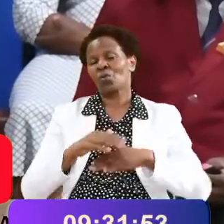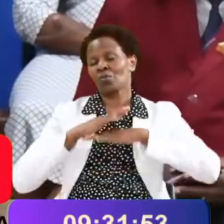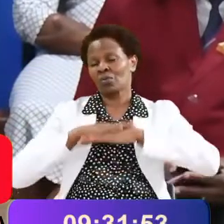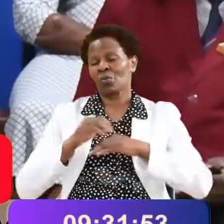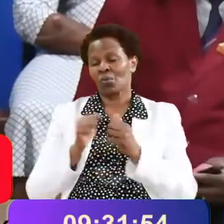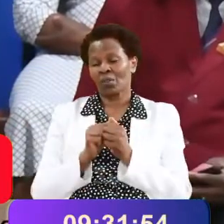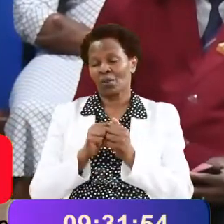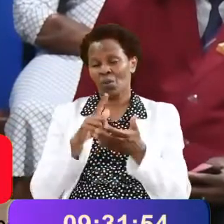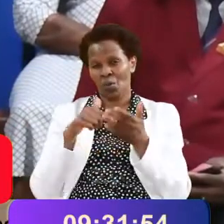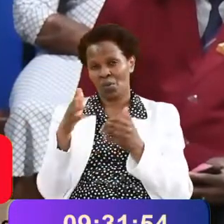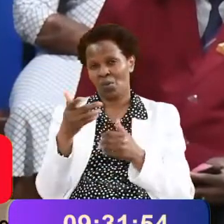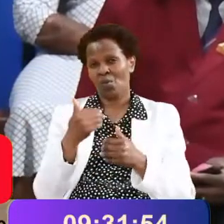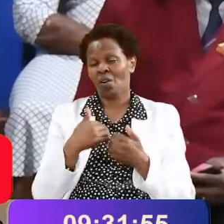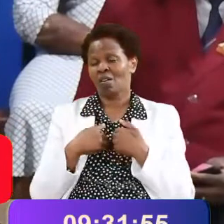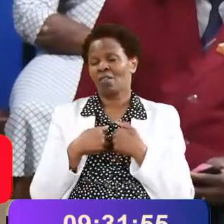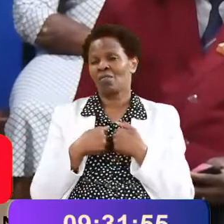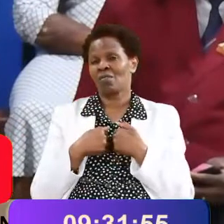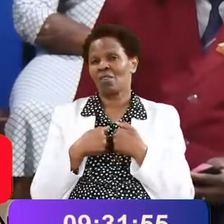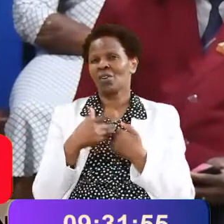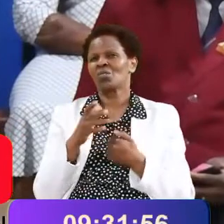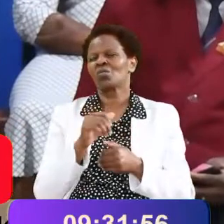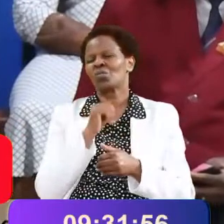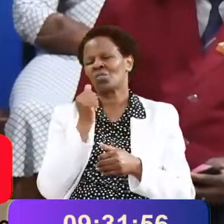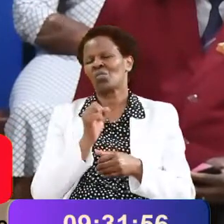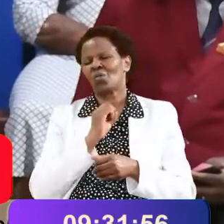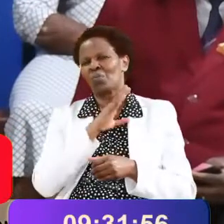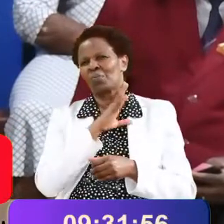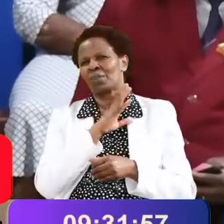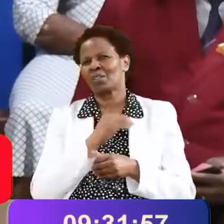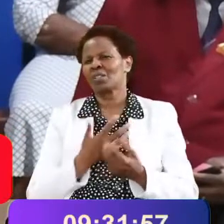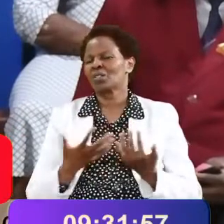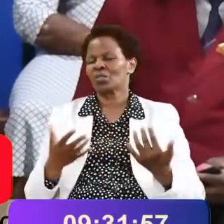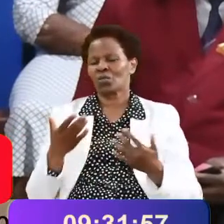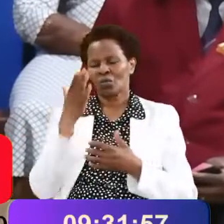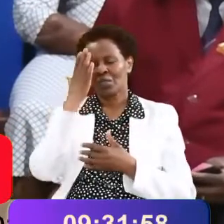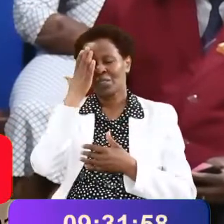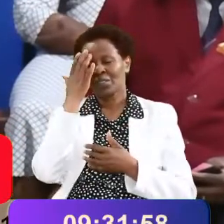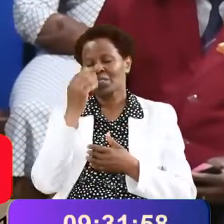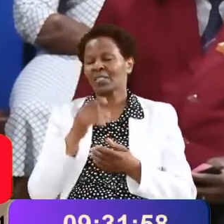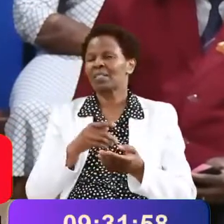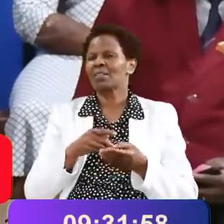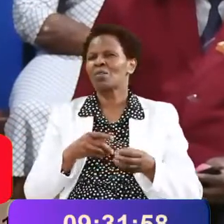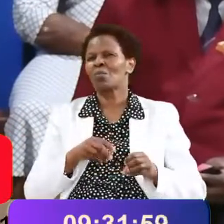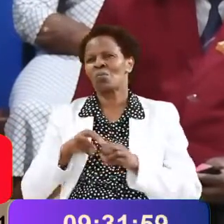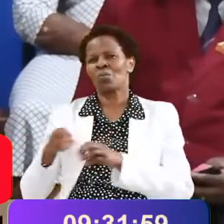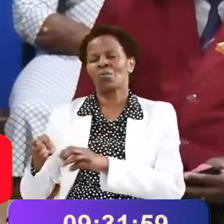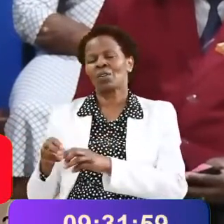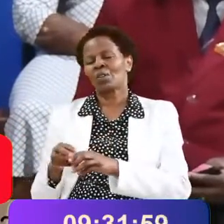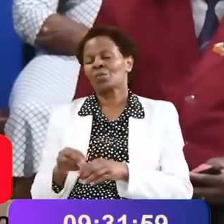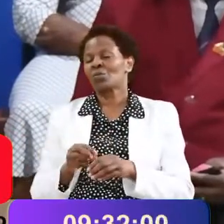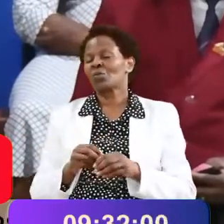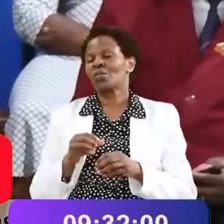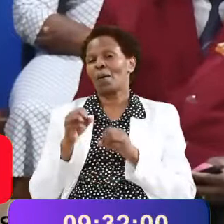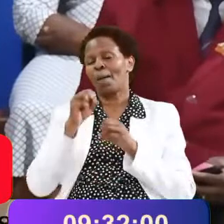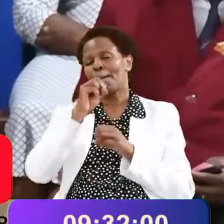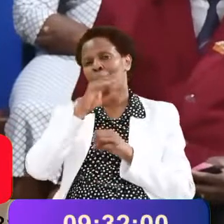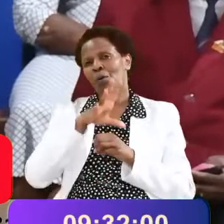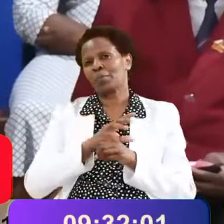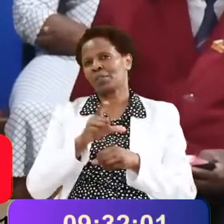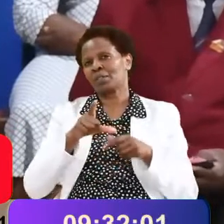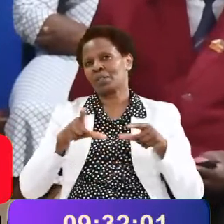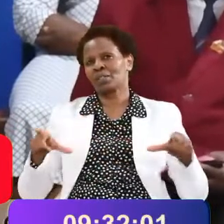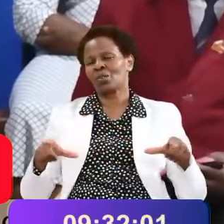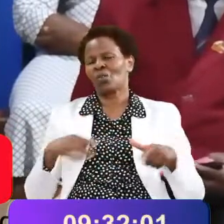complaining. If you look at the children of Israel, God is taking them to the promised land. And in the wilderness, the only thing that they do is